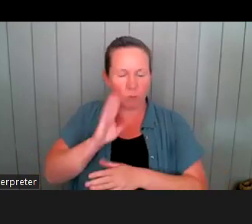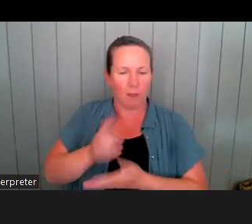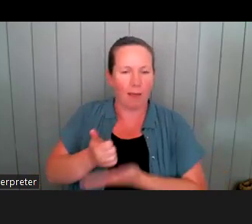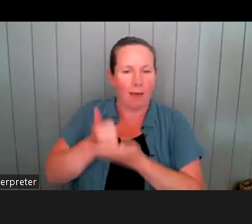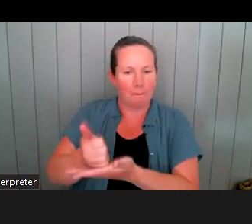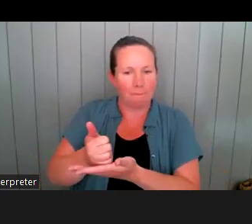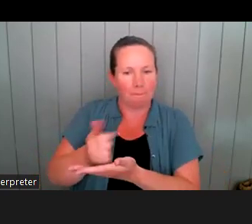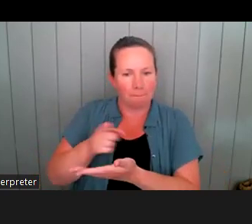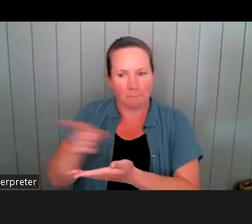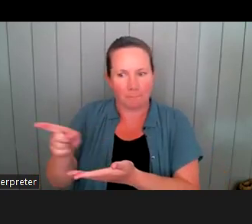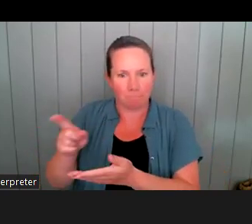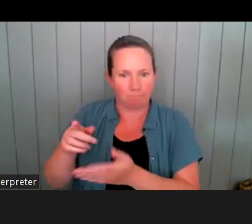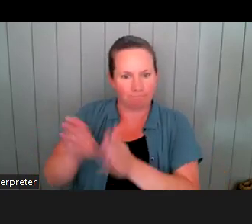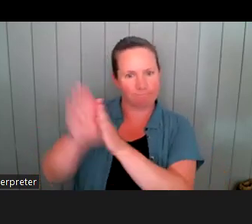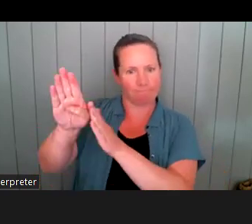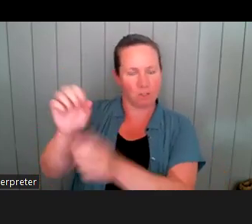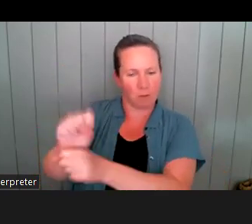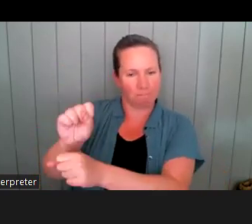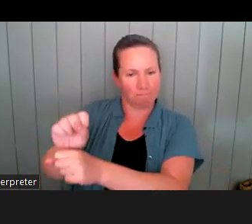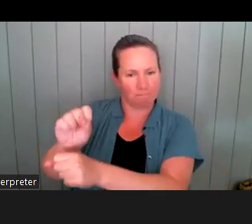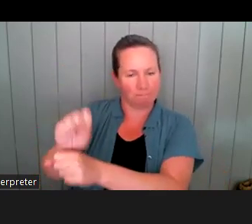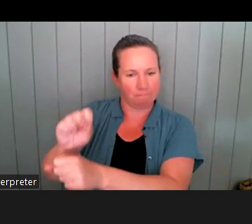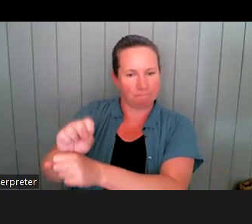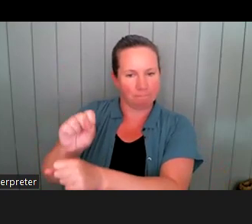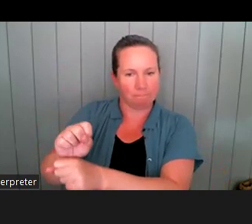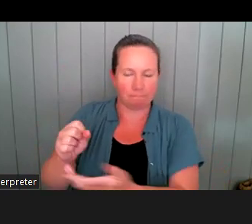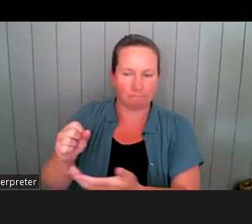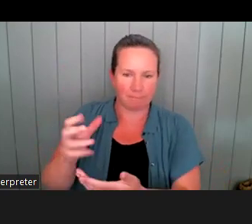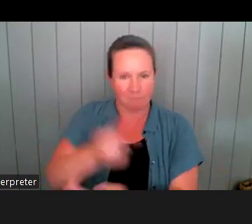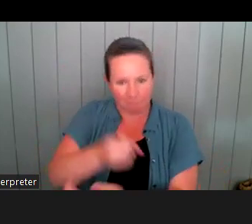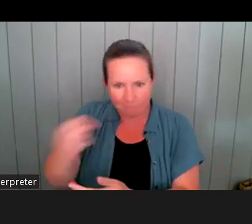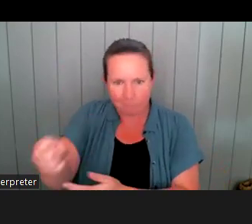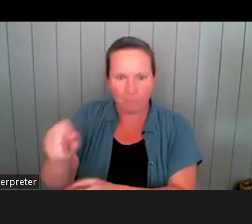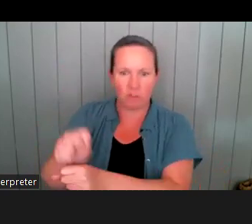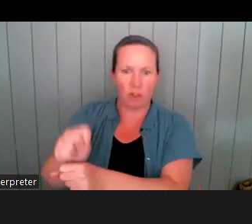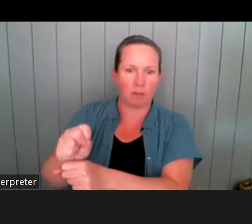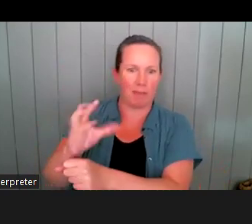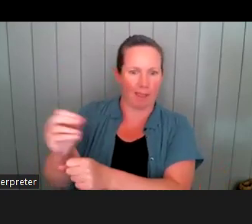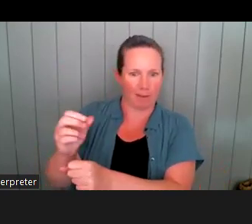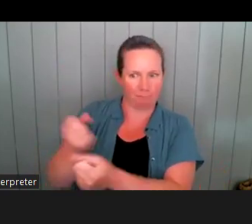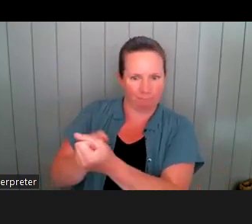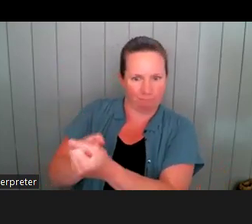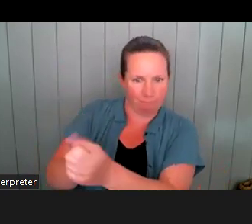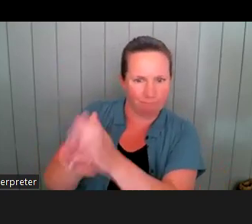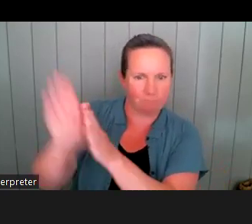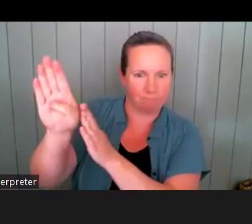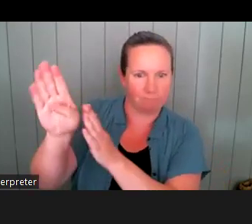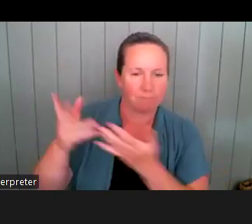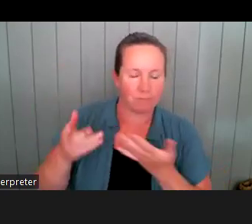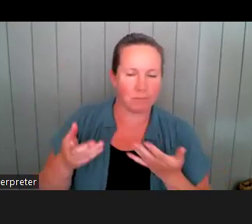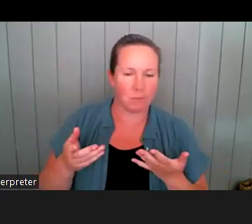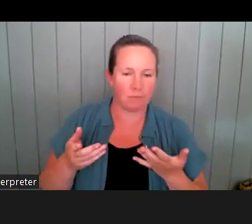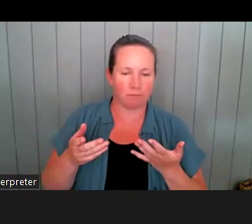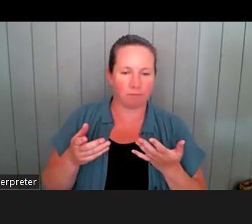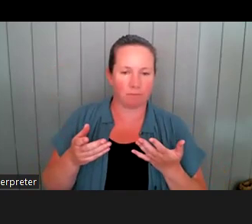vocationally get counseling and get placement. So that's kind of what they do. On the job, there's